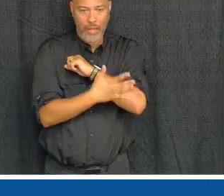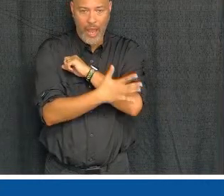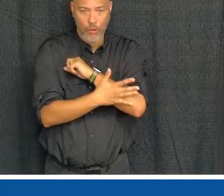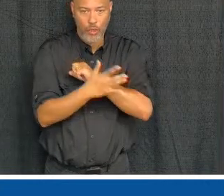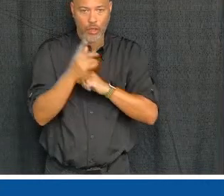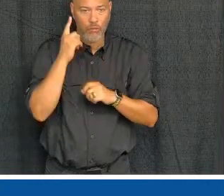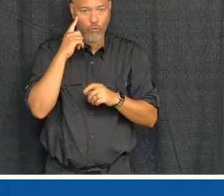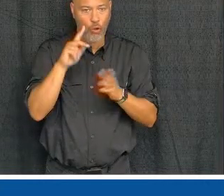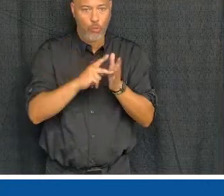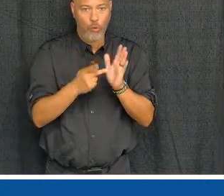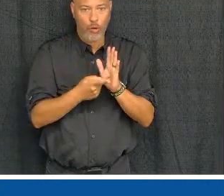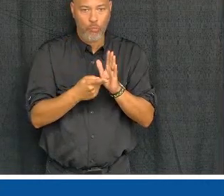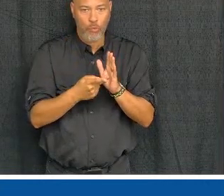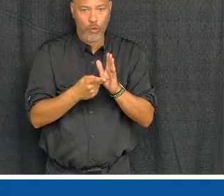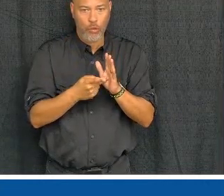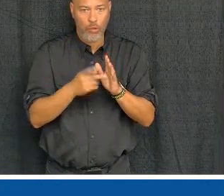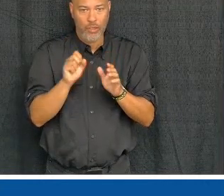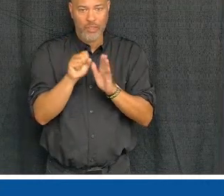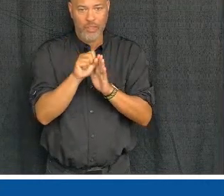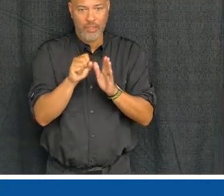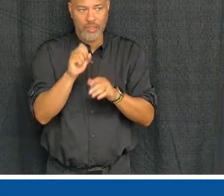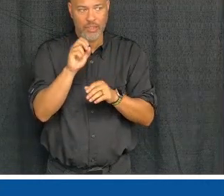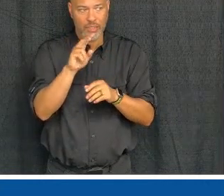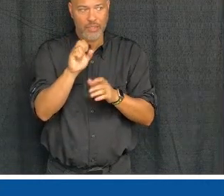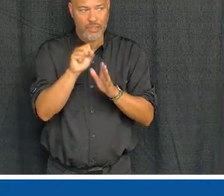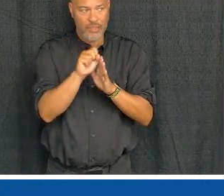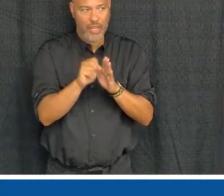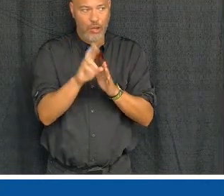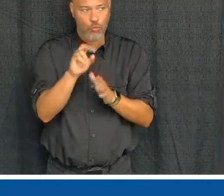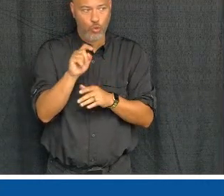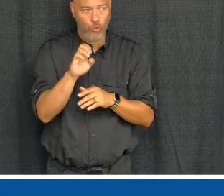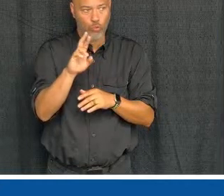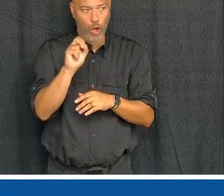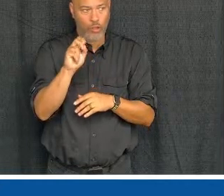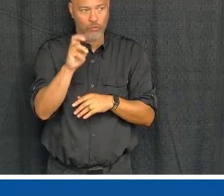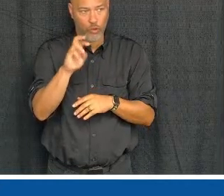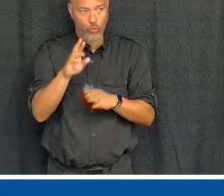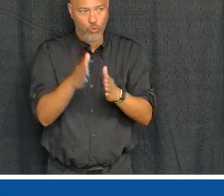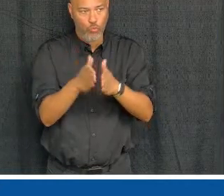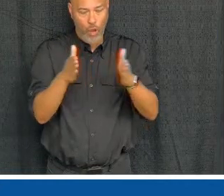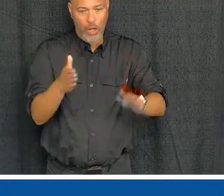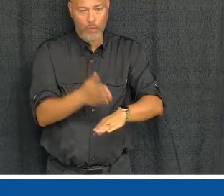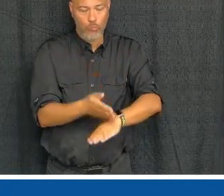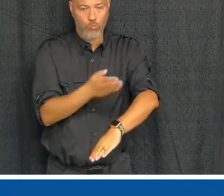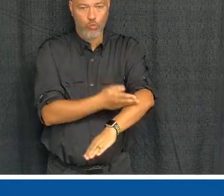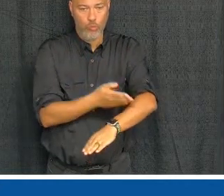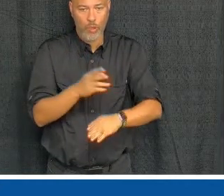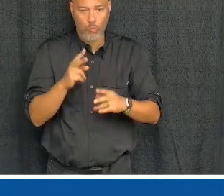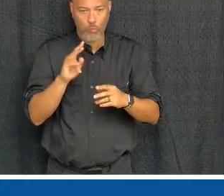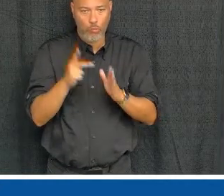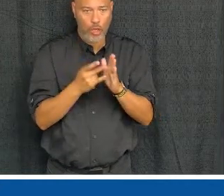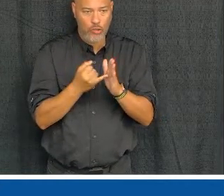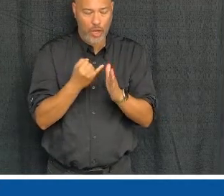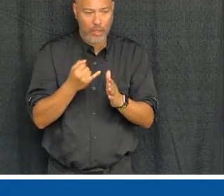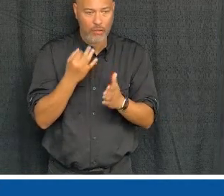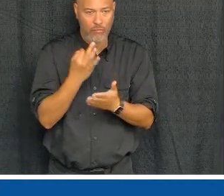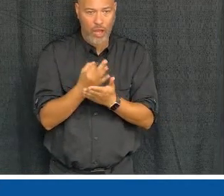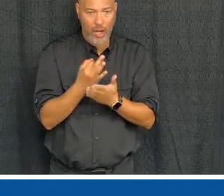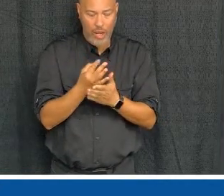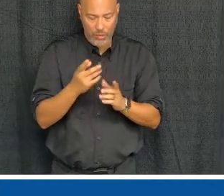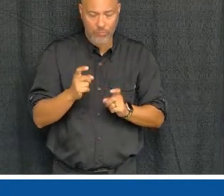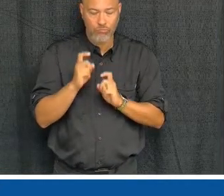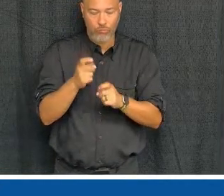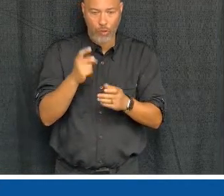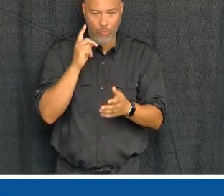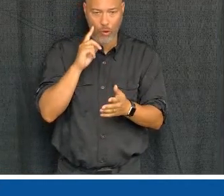Tennessee for the purpose of the State Route 237 Rossview Road Widening Improvements Project. The Finance Committee voted in favor